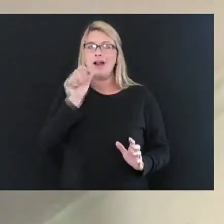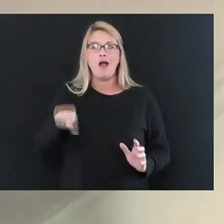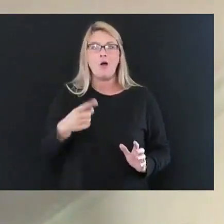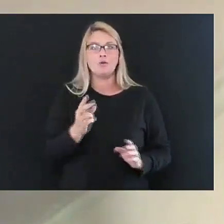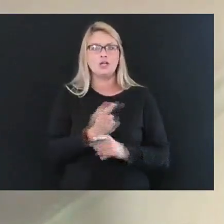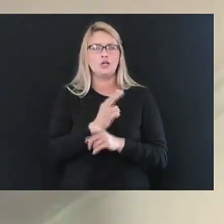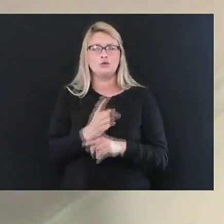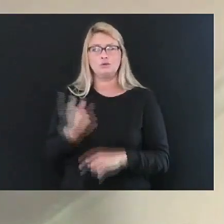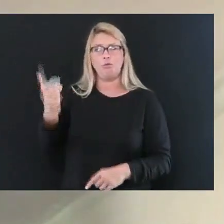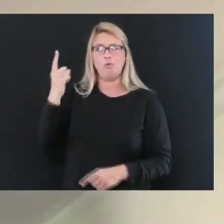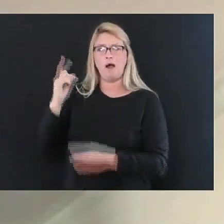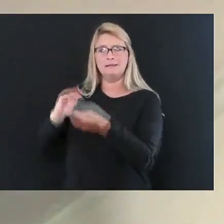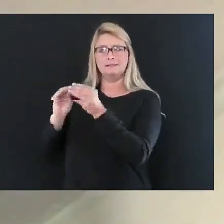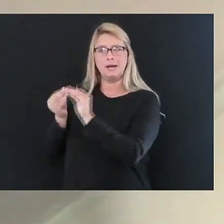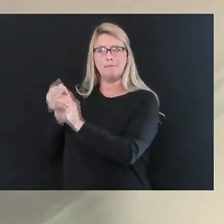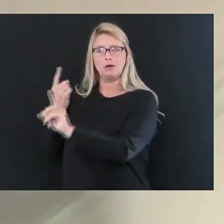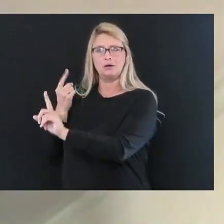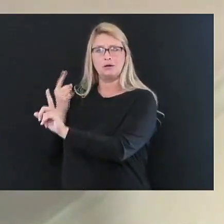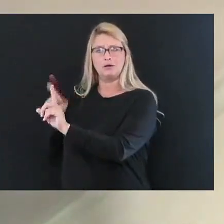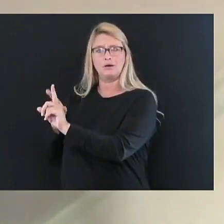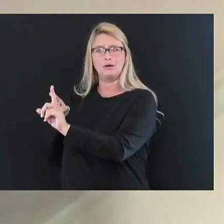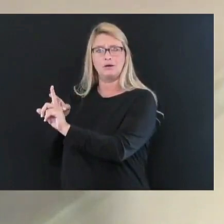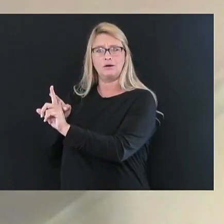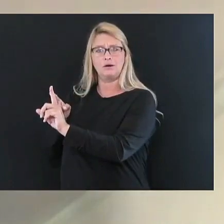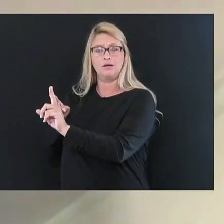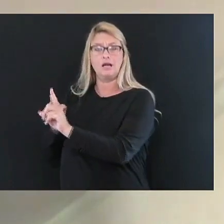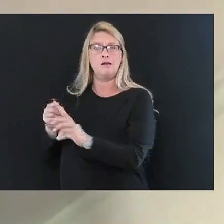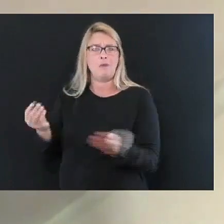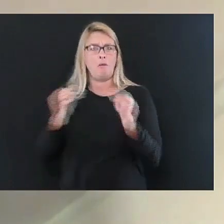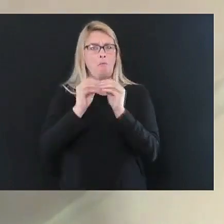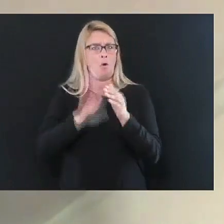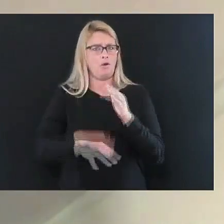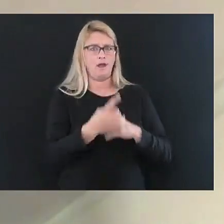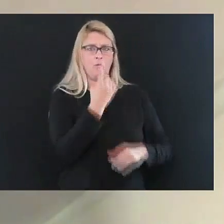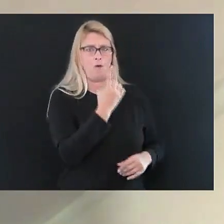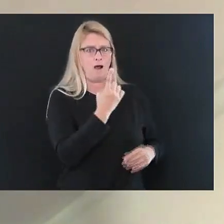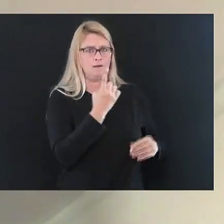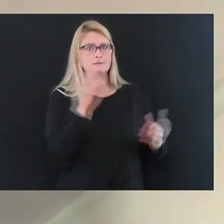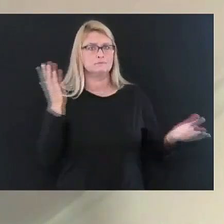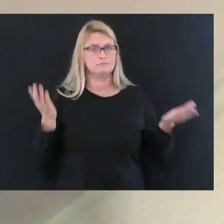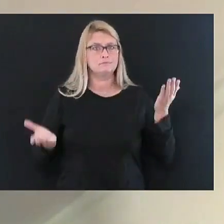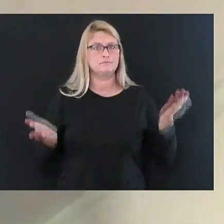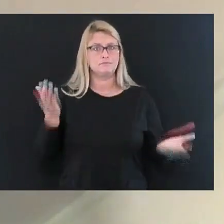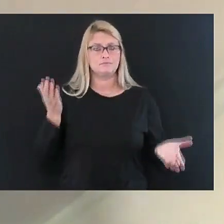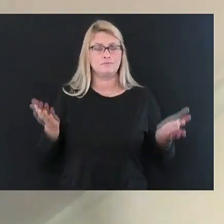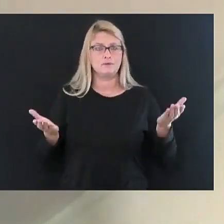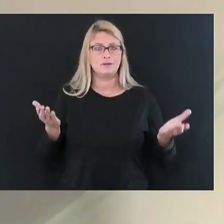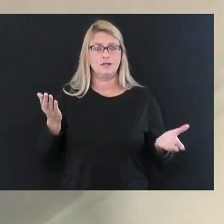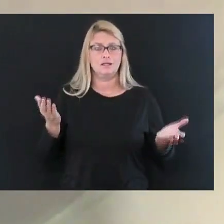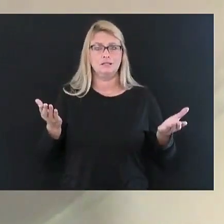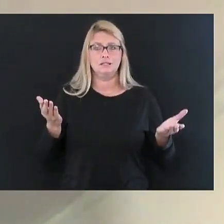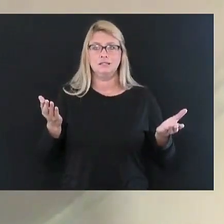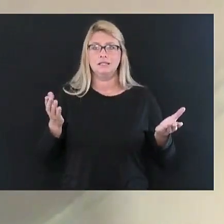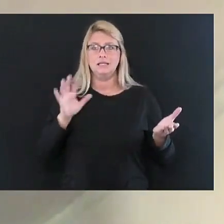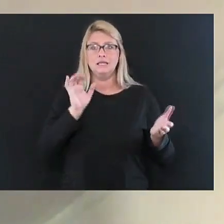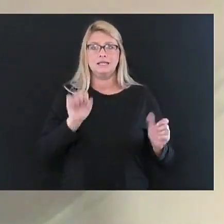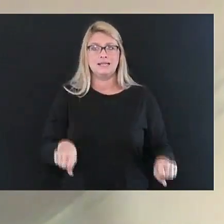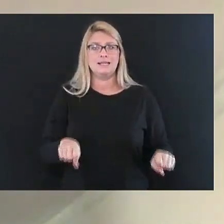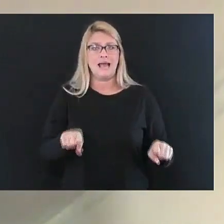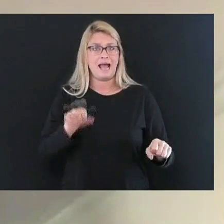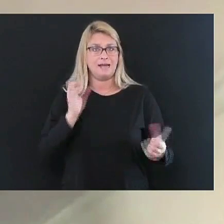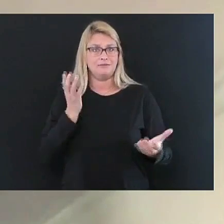than one, but each one of these metrics is an accepted public health metric that is